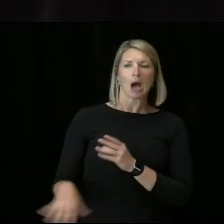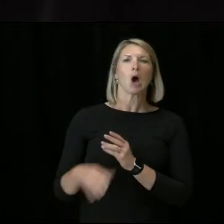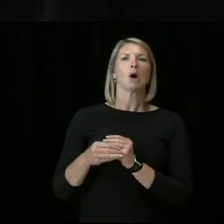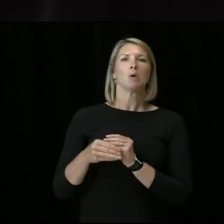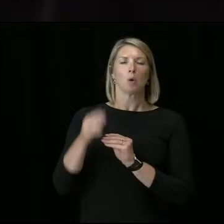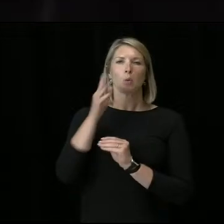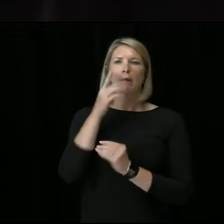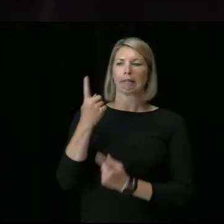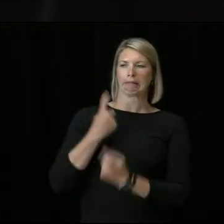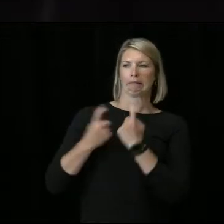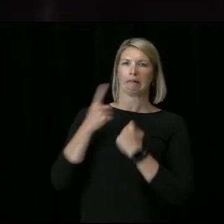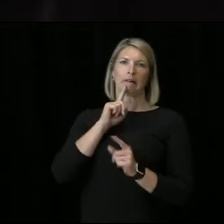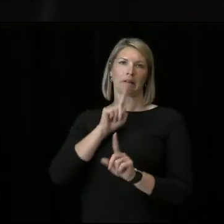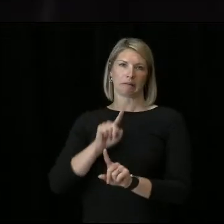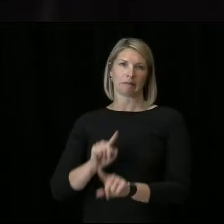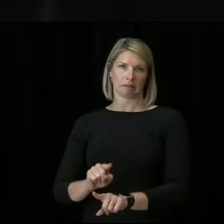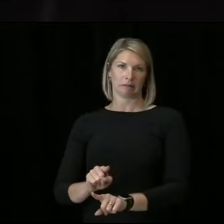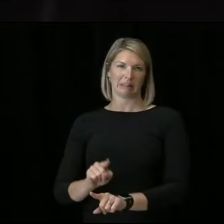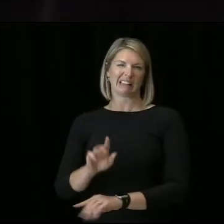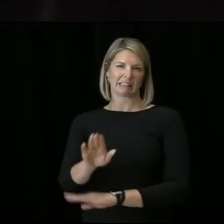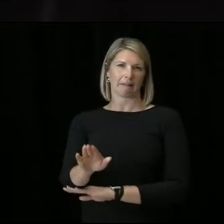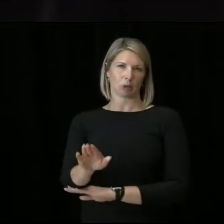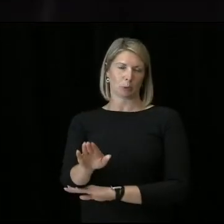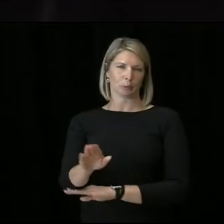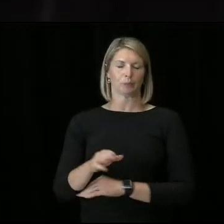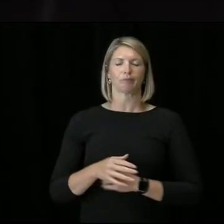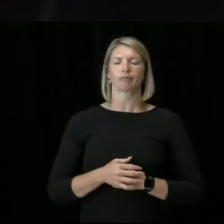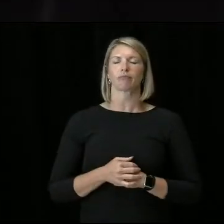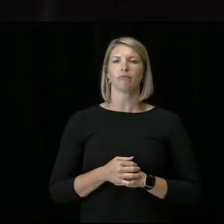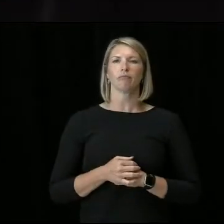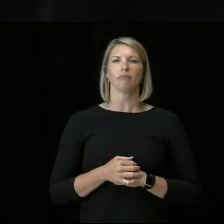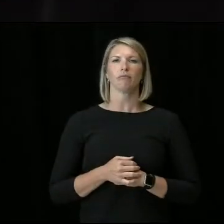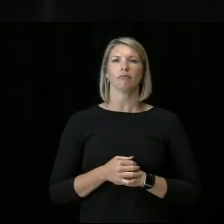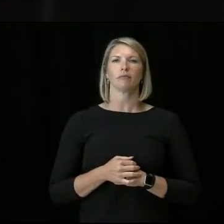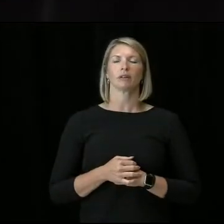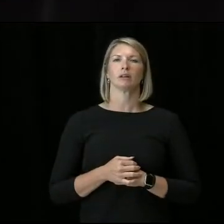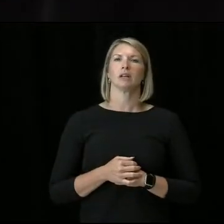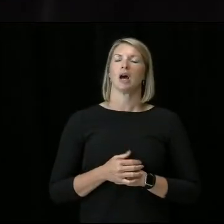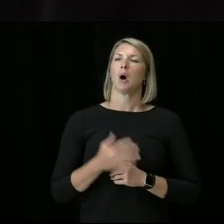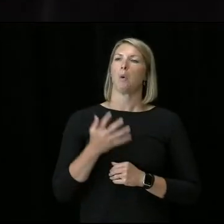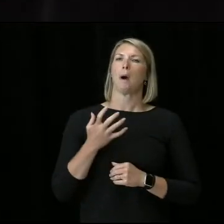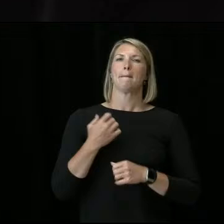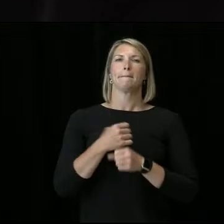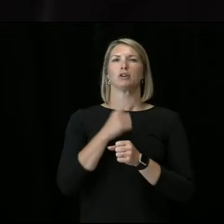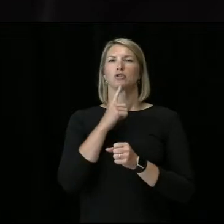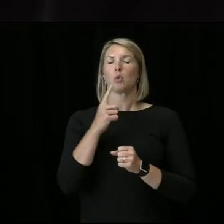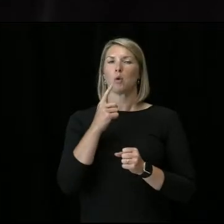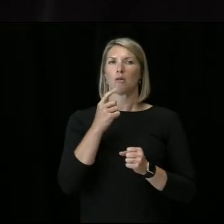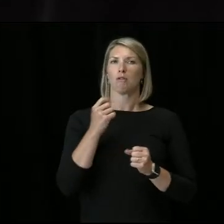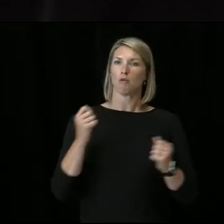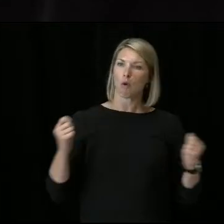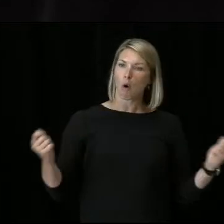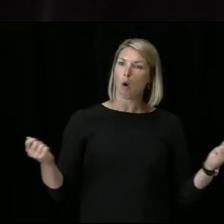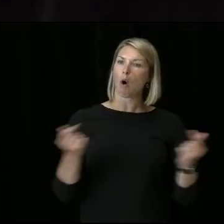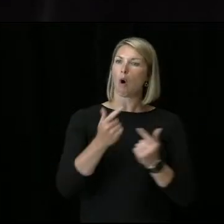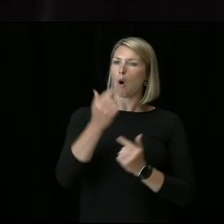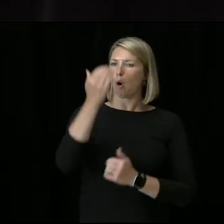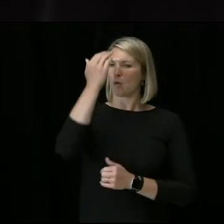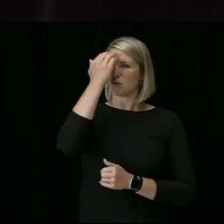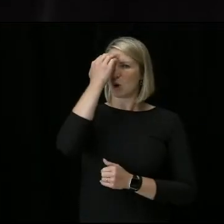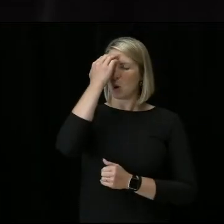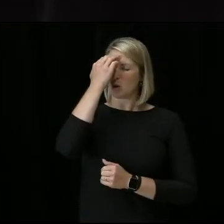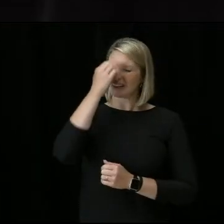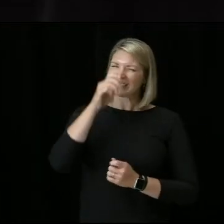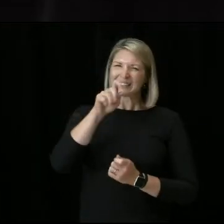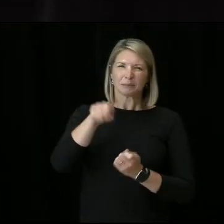important as well that we ensure that everyone properly understands the details of what we've been able to work out, which is why there is a technical